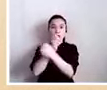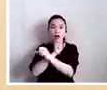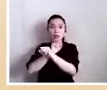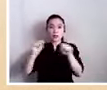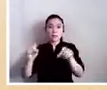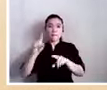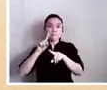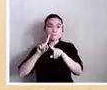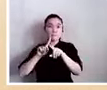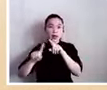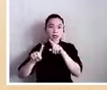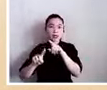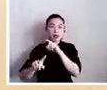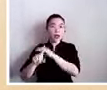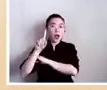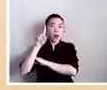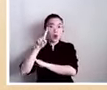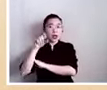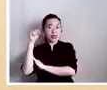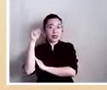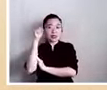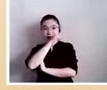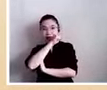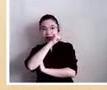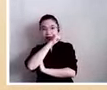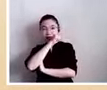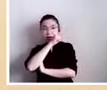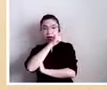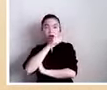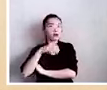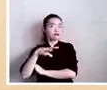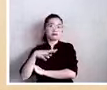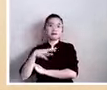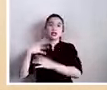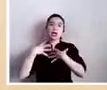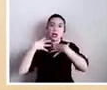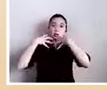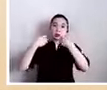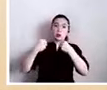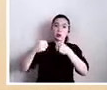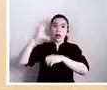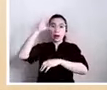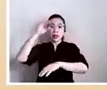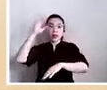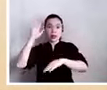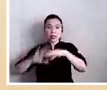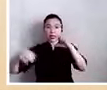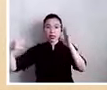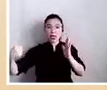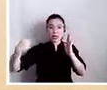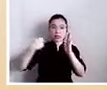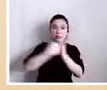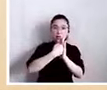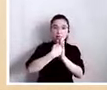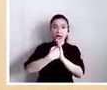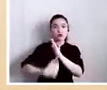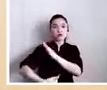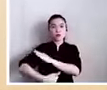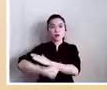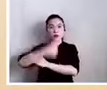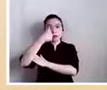one stranger then or stronger than he attacks and overcomes him, he takes away